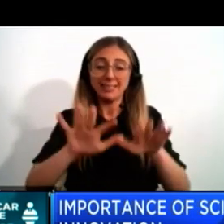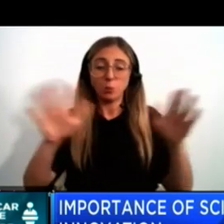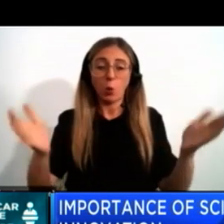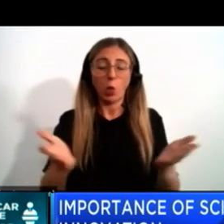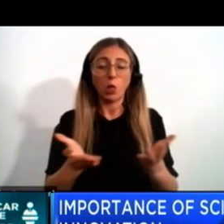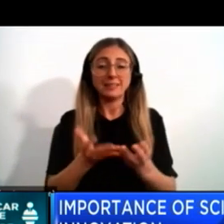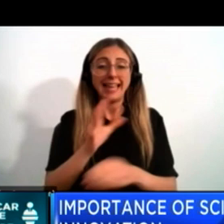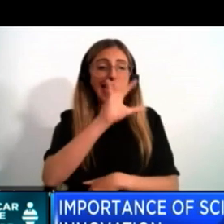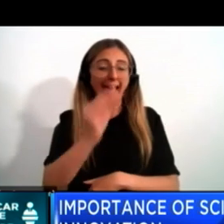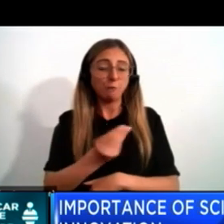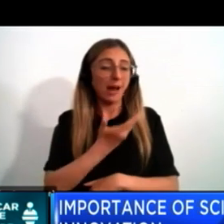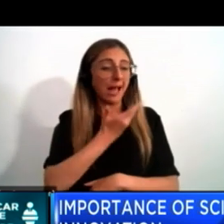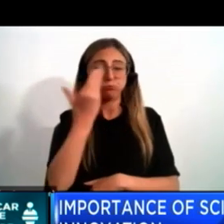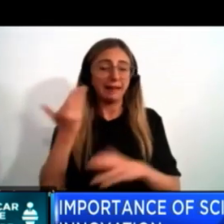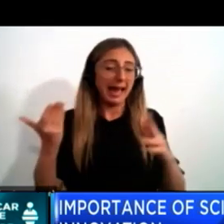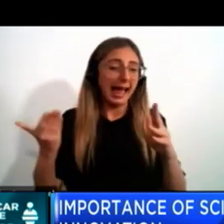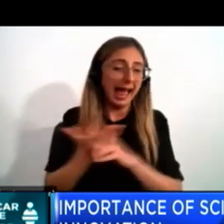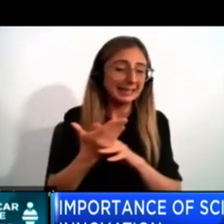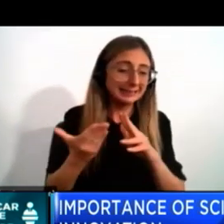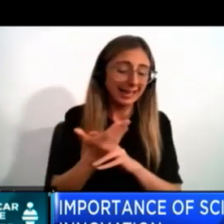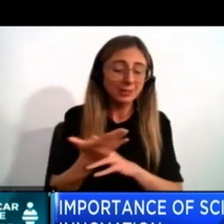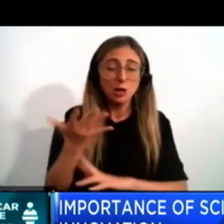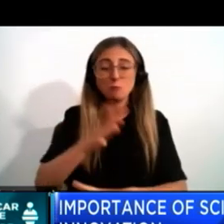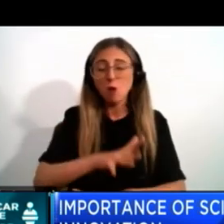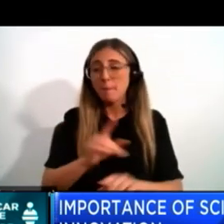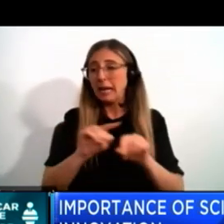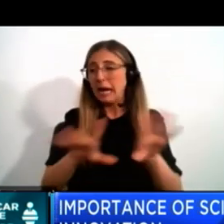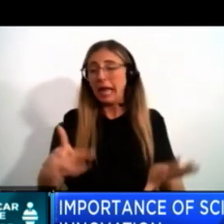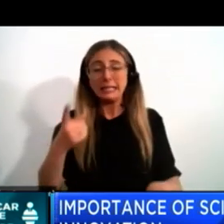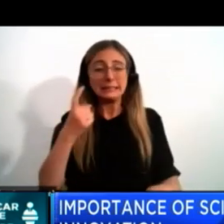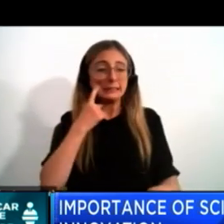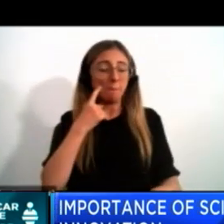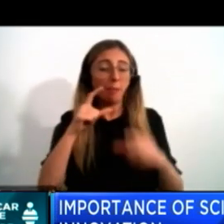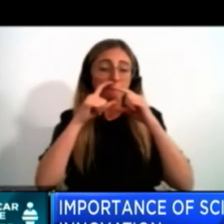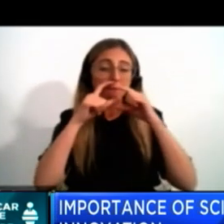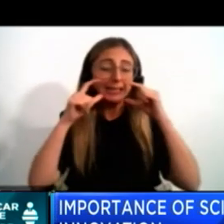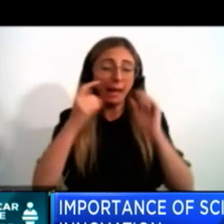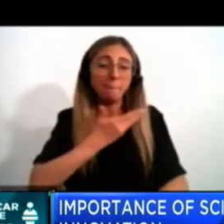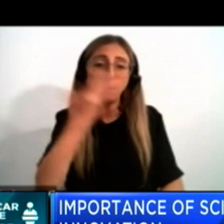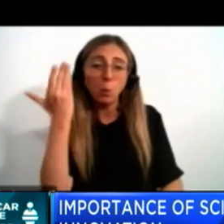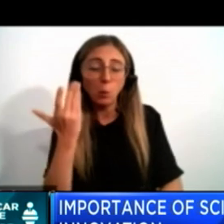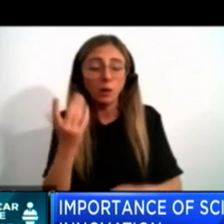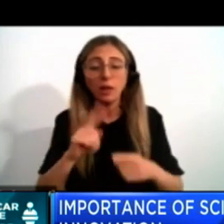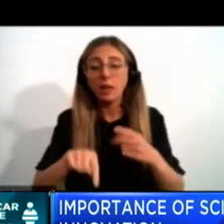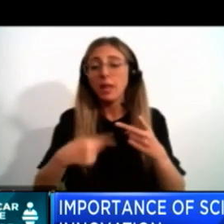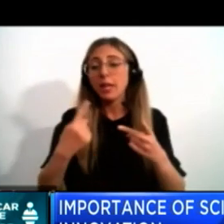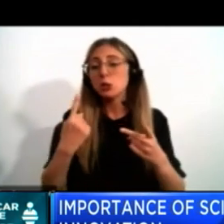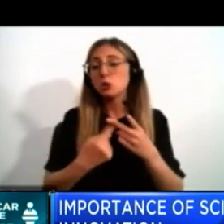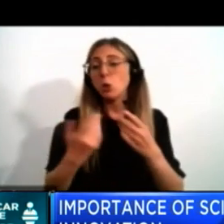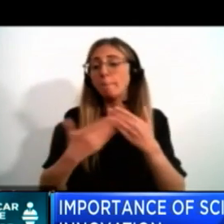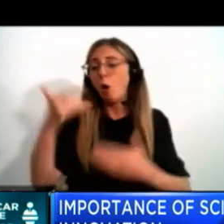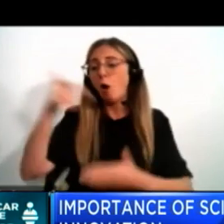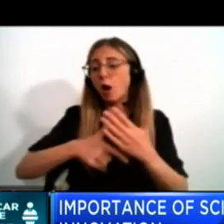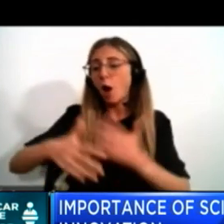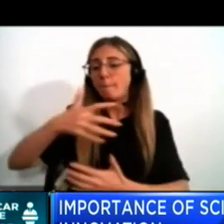was denied access to items from as simple as face masks to as complex as COVID-19